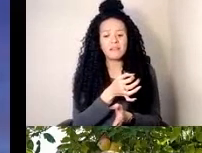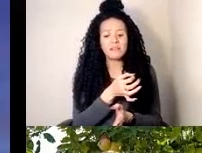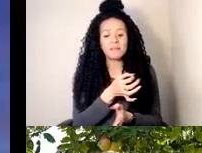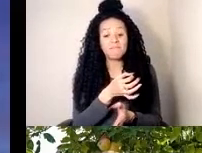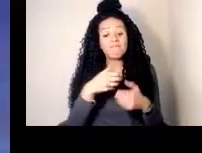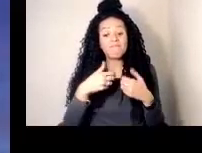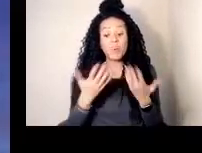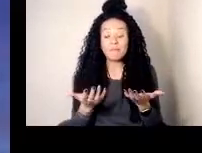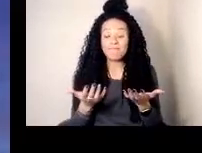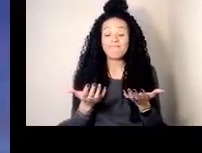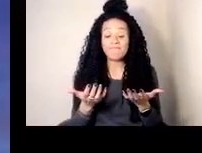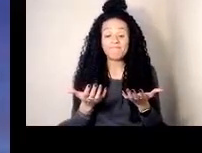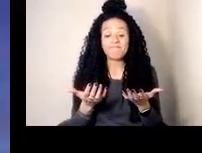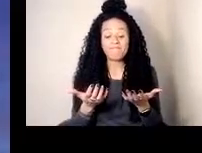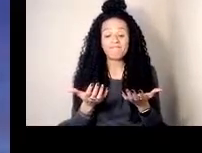Well,